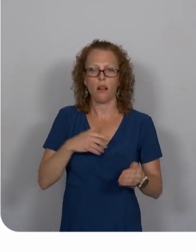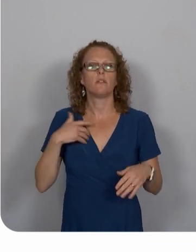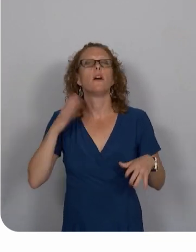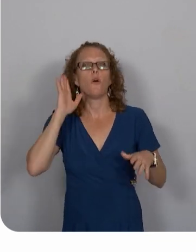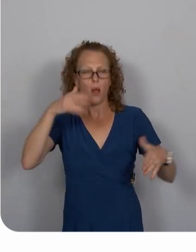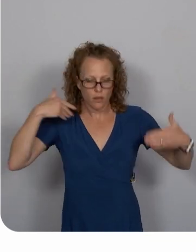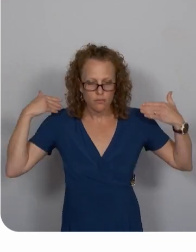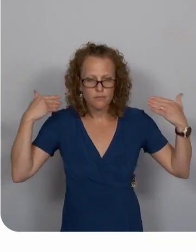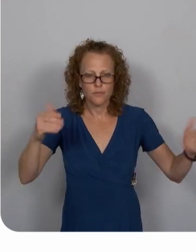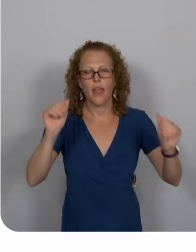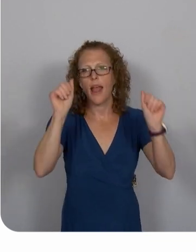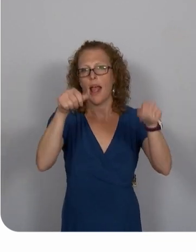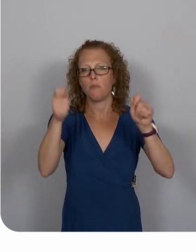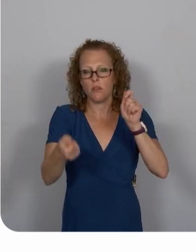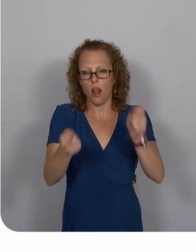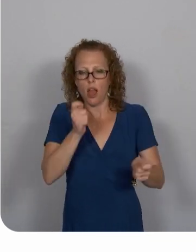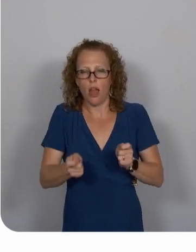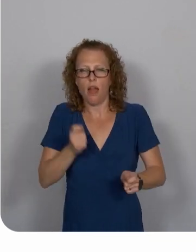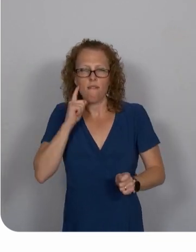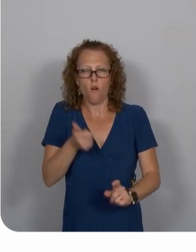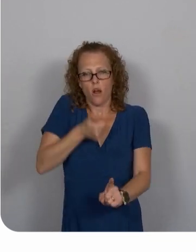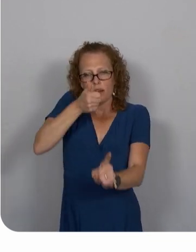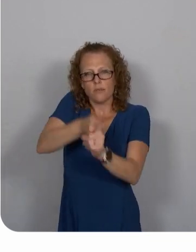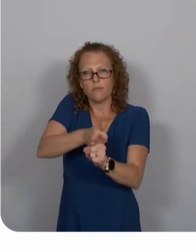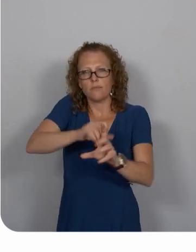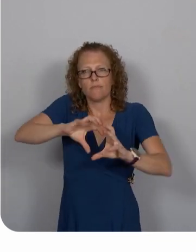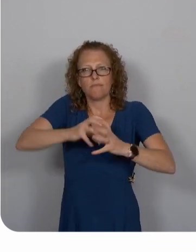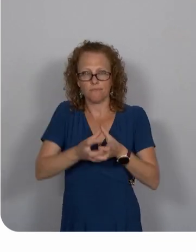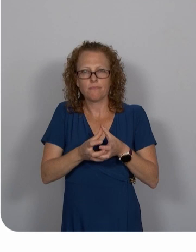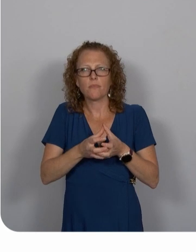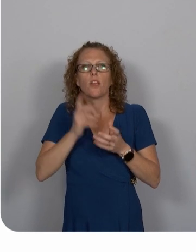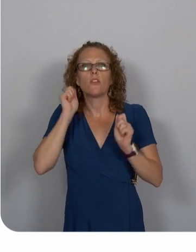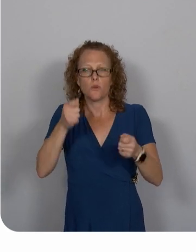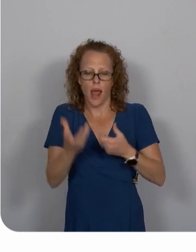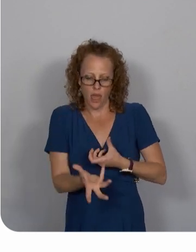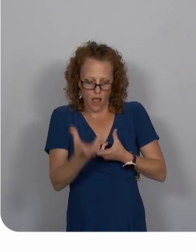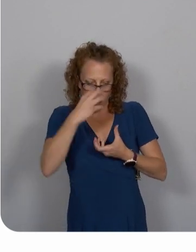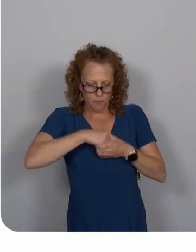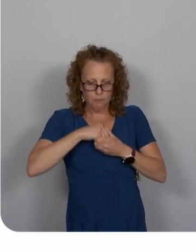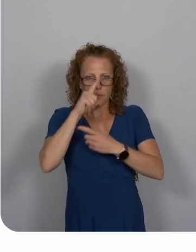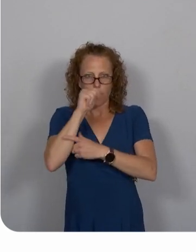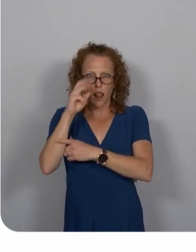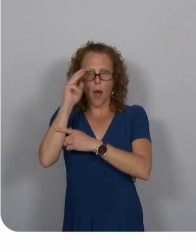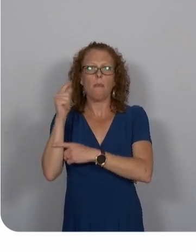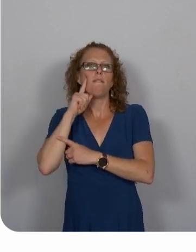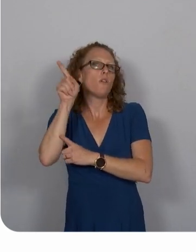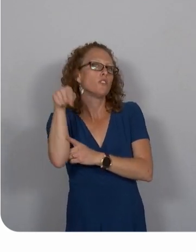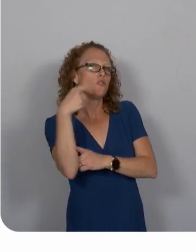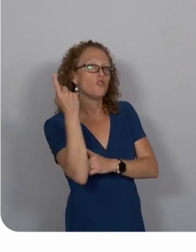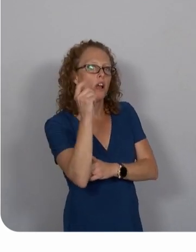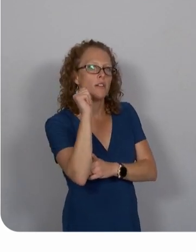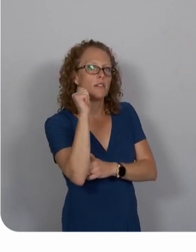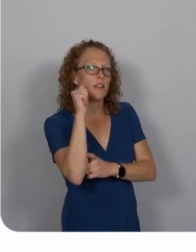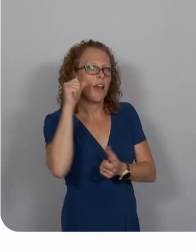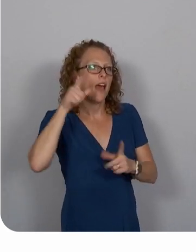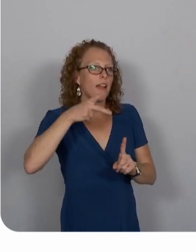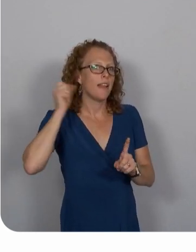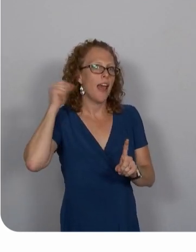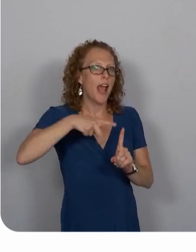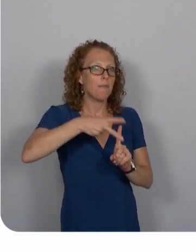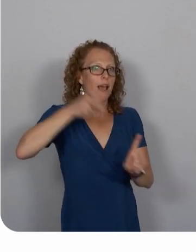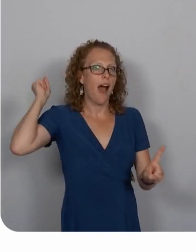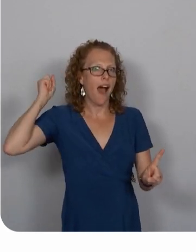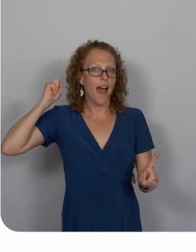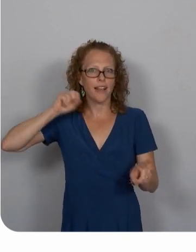started, customize, and integrate Llama into any application using just an API key.